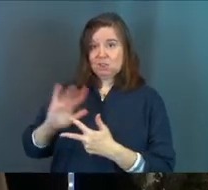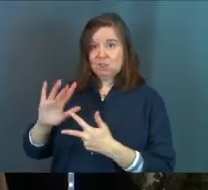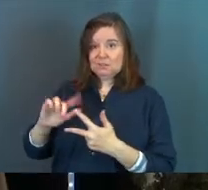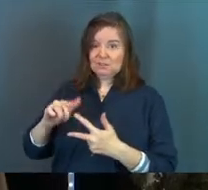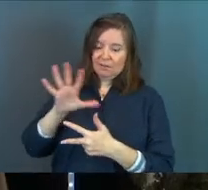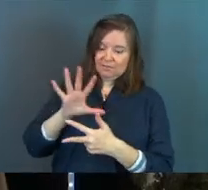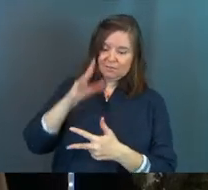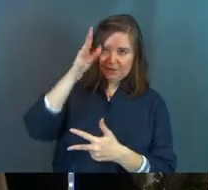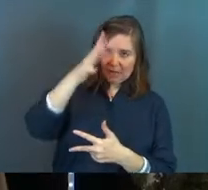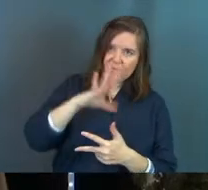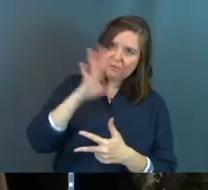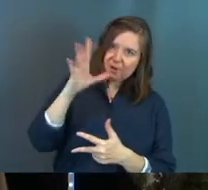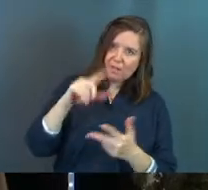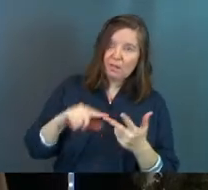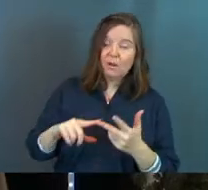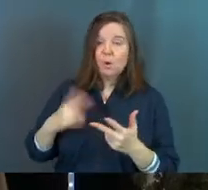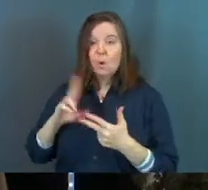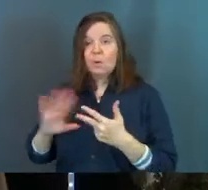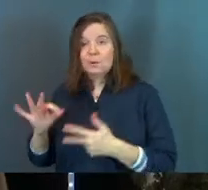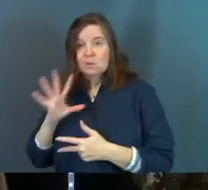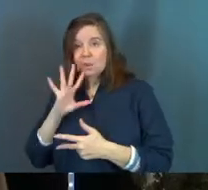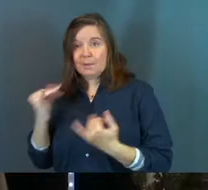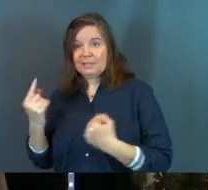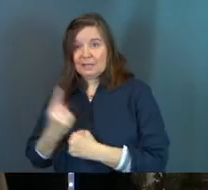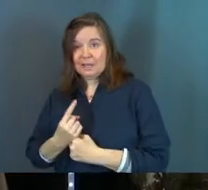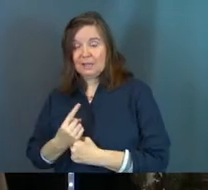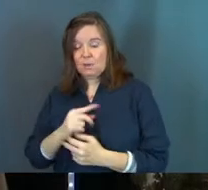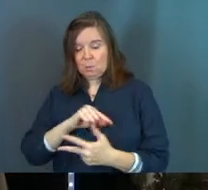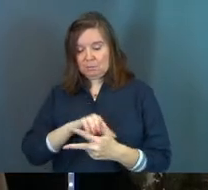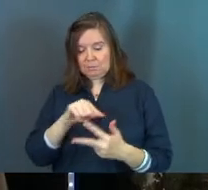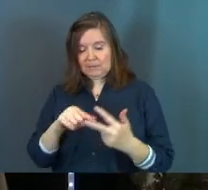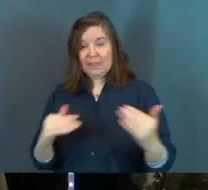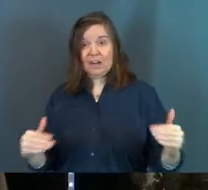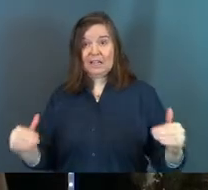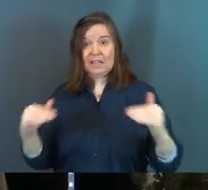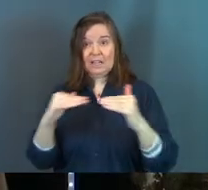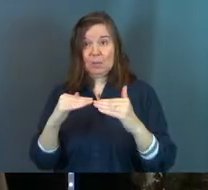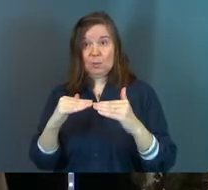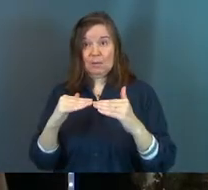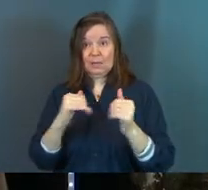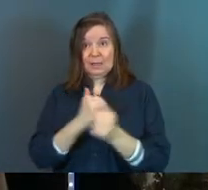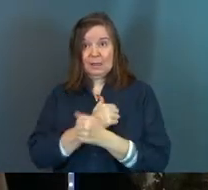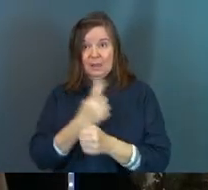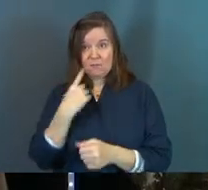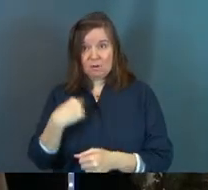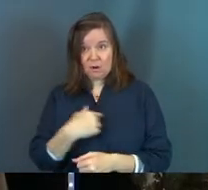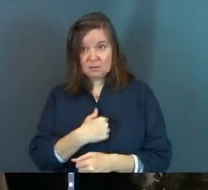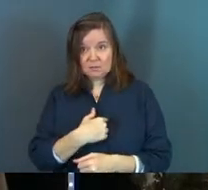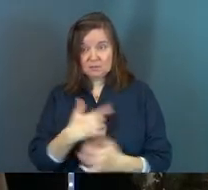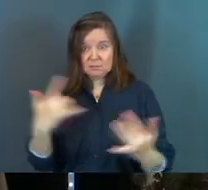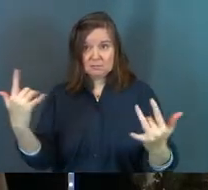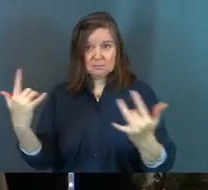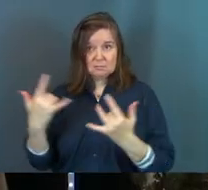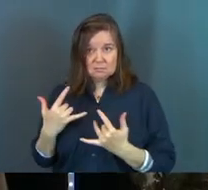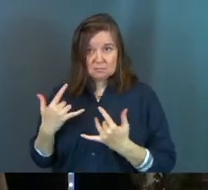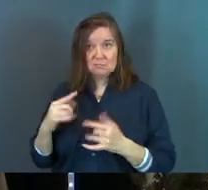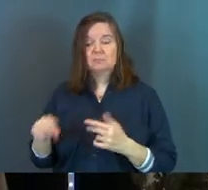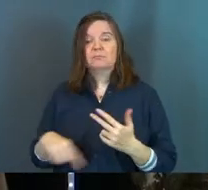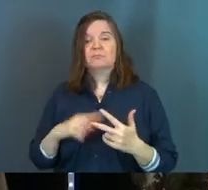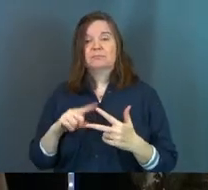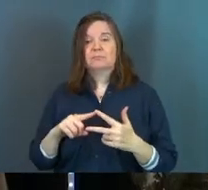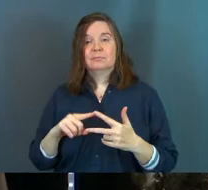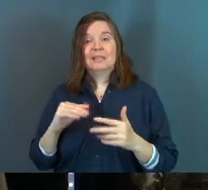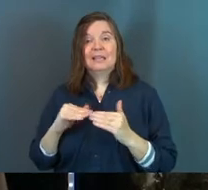the Father. Holy Spirit's what we're talking about today. When I look at each one, they're equal in love for us. They're equal in